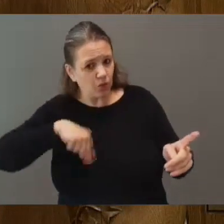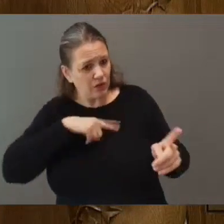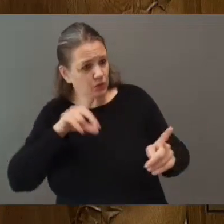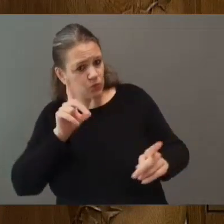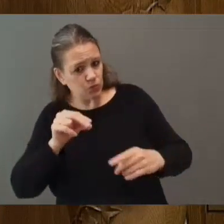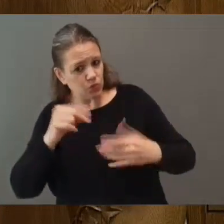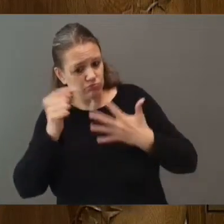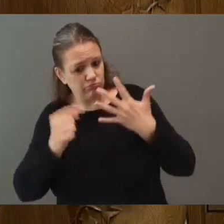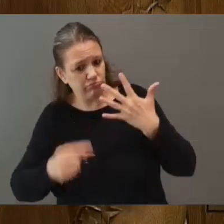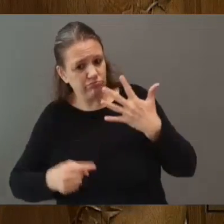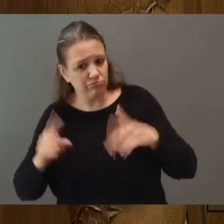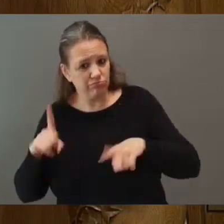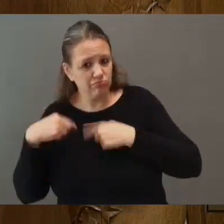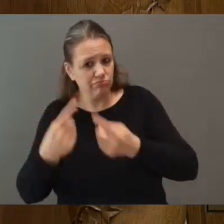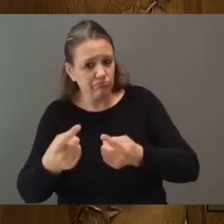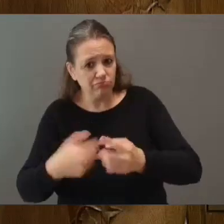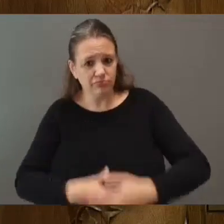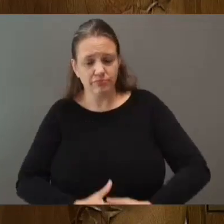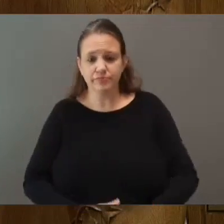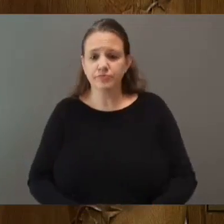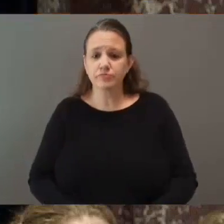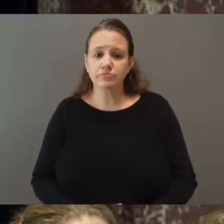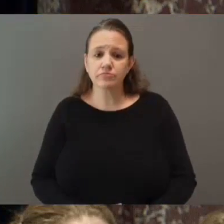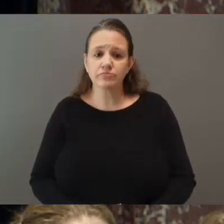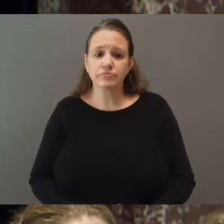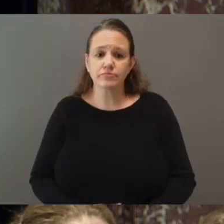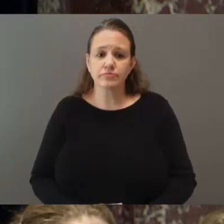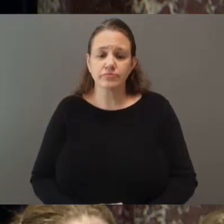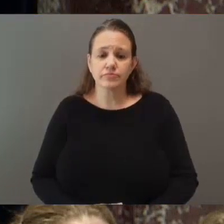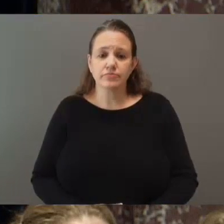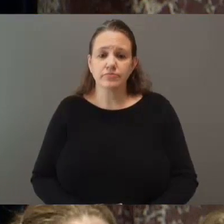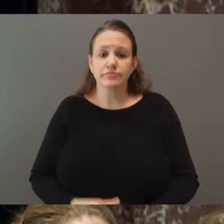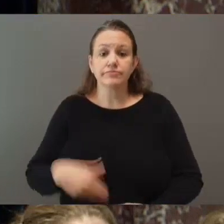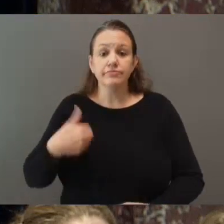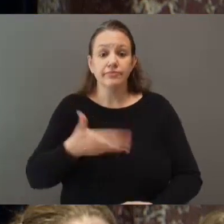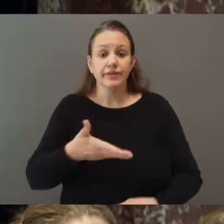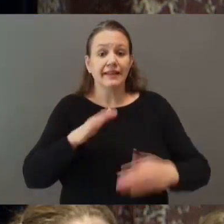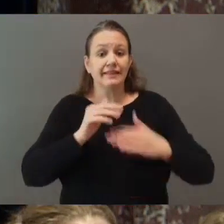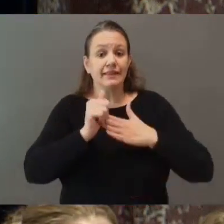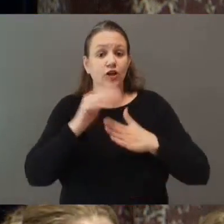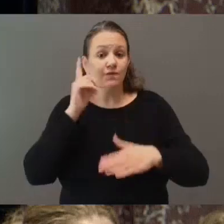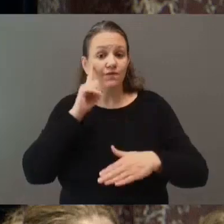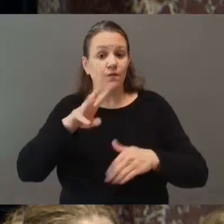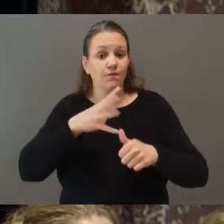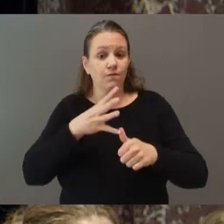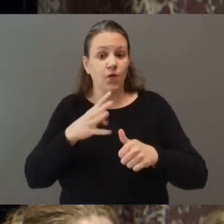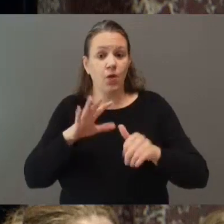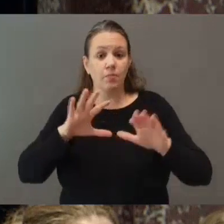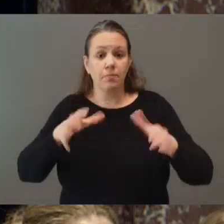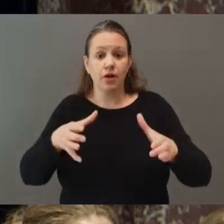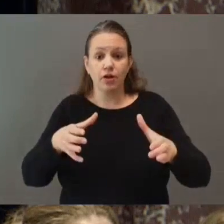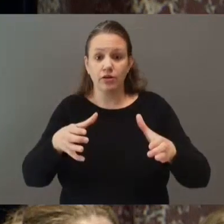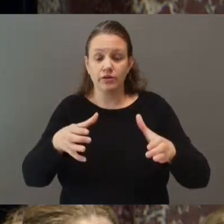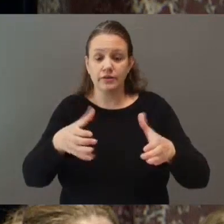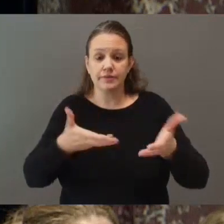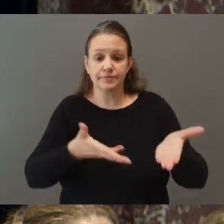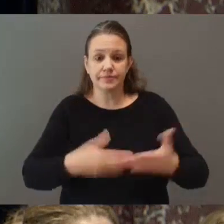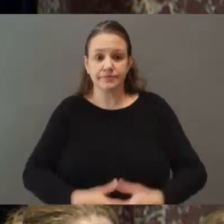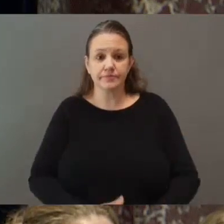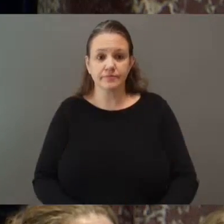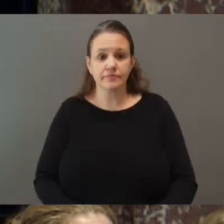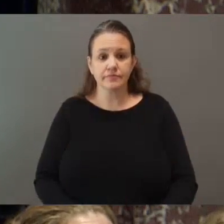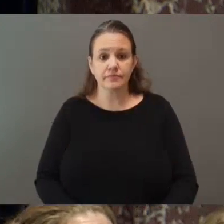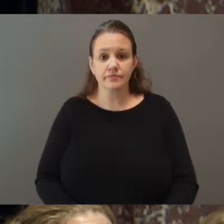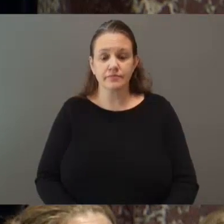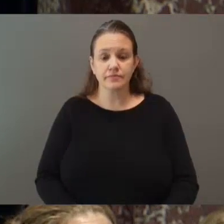Leader of the Fourth Party. Thank you, Mr. Speaker. So here we are again with forest fires raging